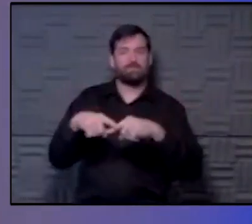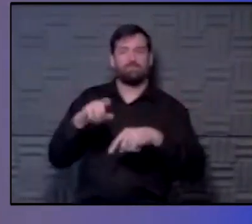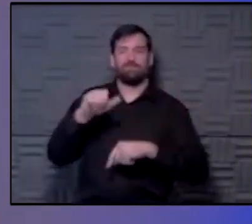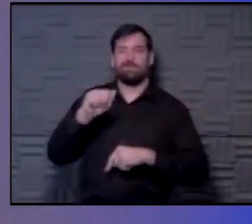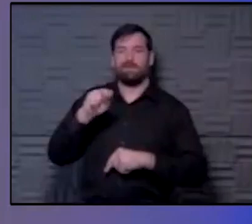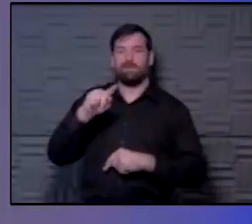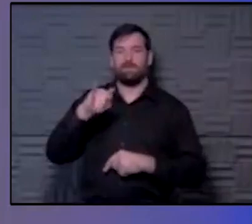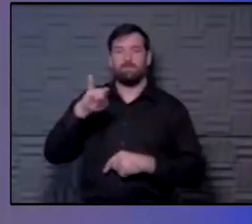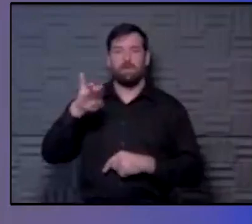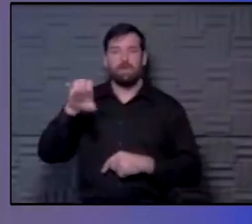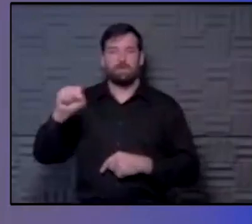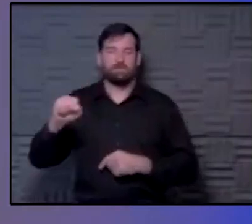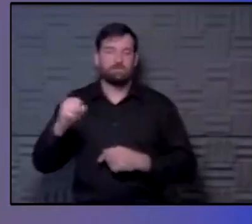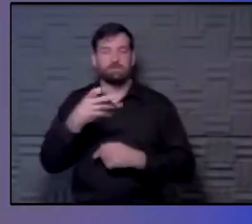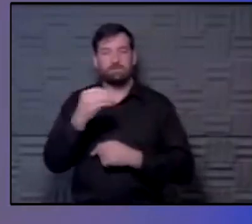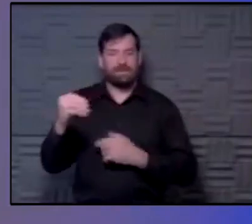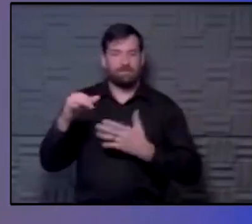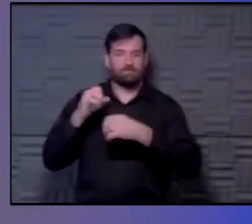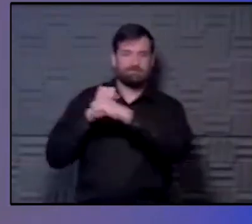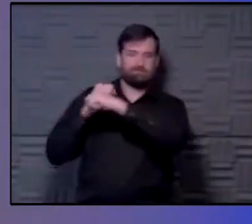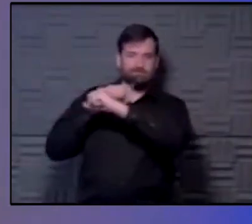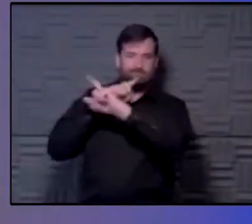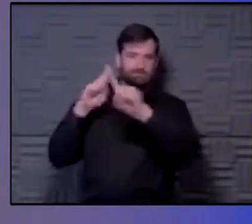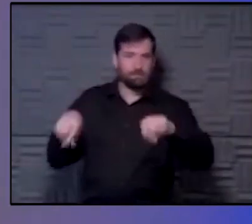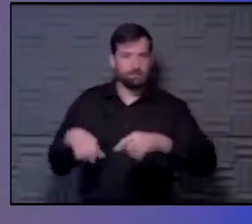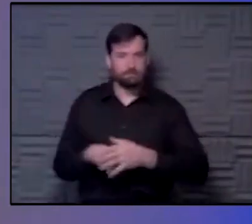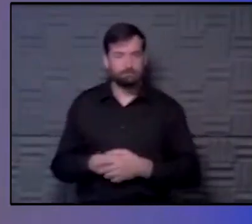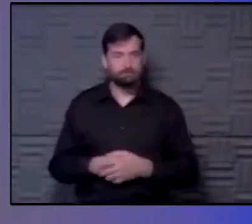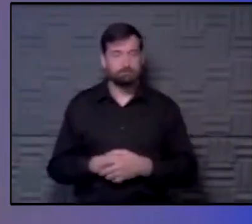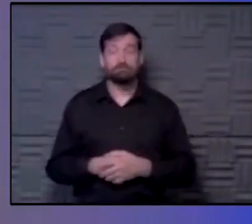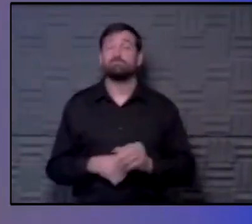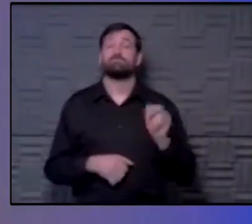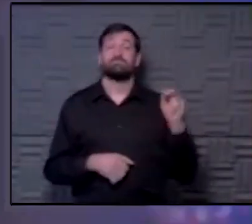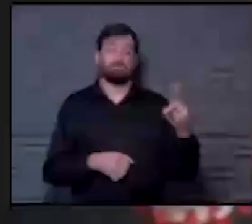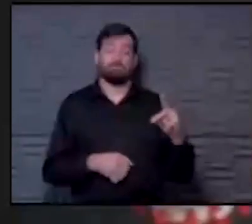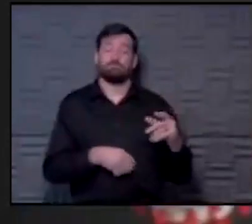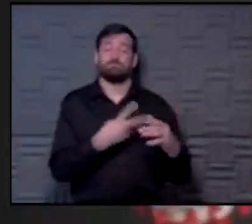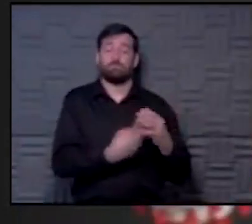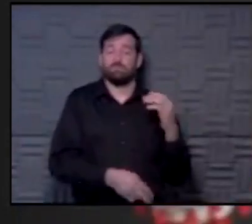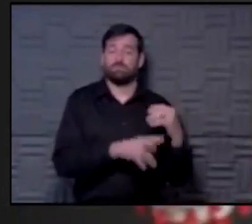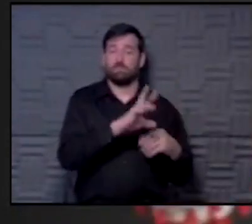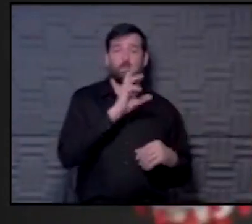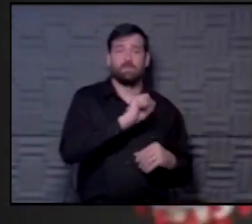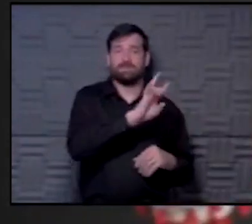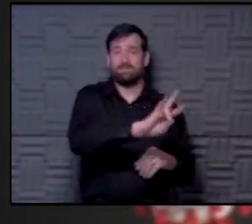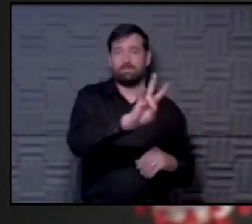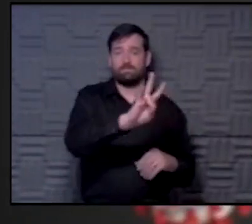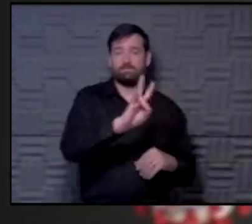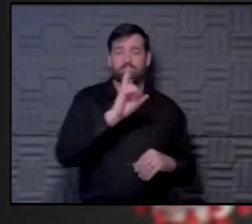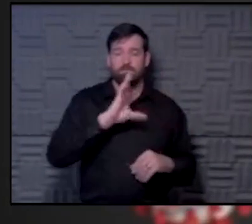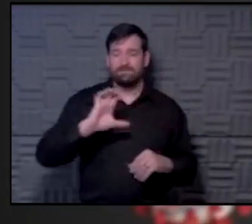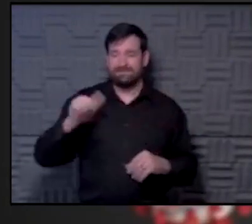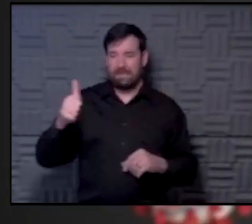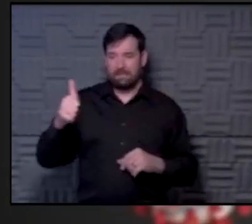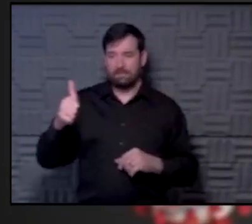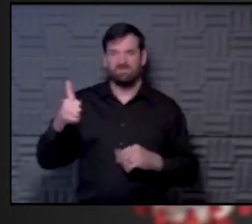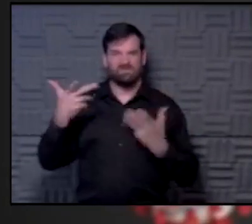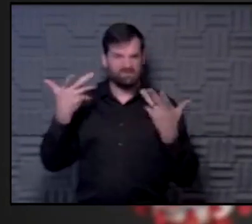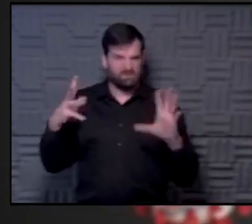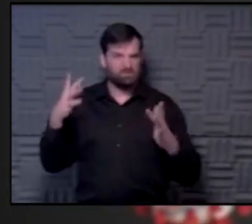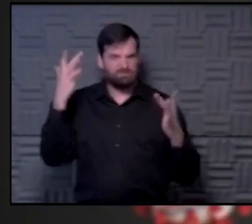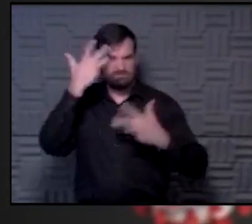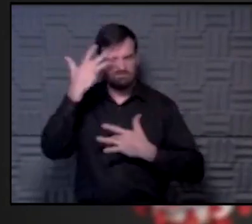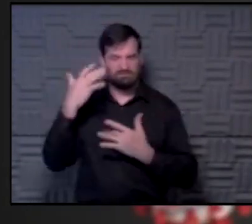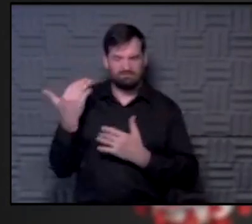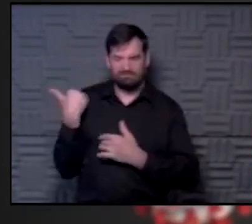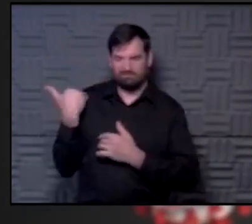and lymphocytes that respond to this vaccine. All right. Both our 7 and 10-year-old had COVID-19 in the fall. Do